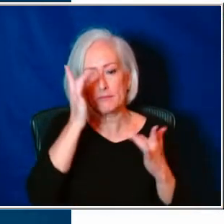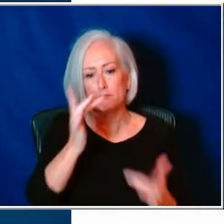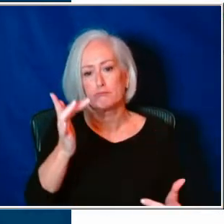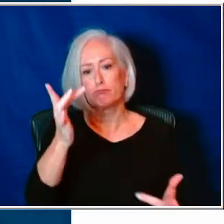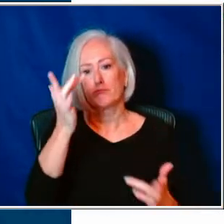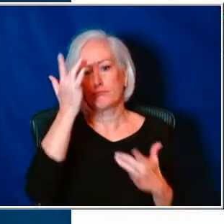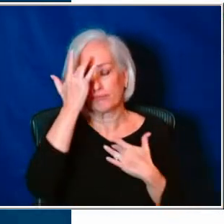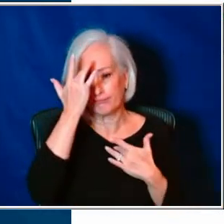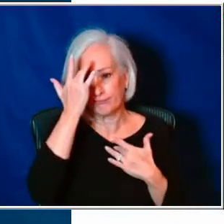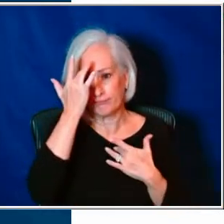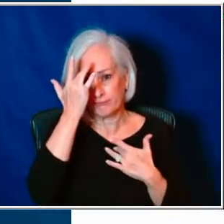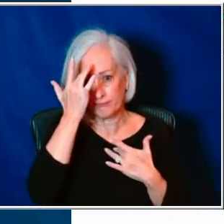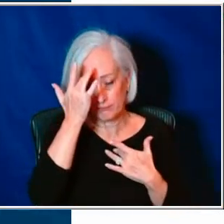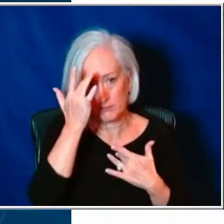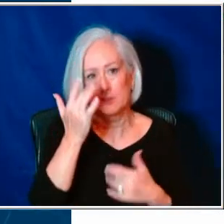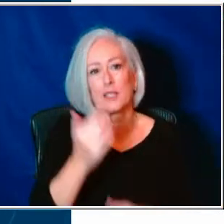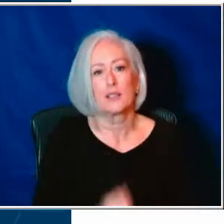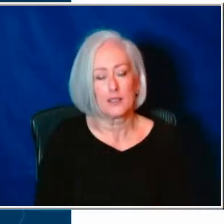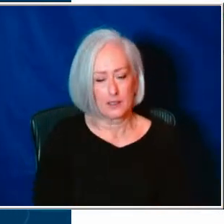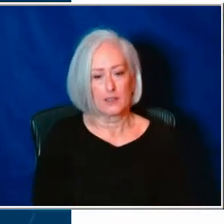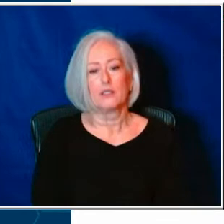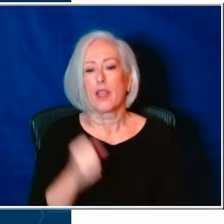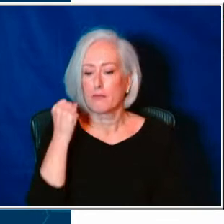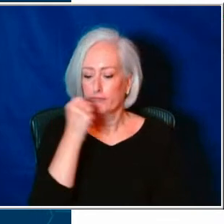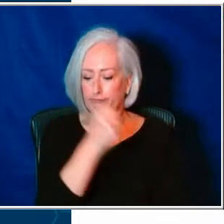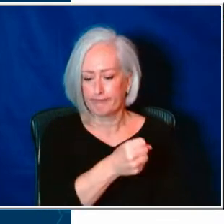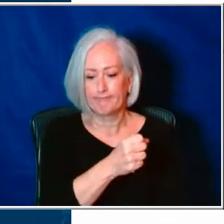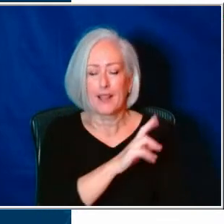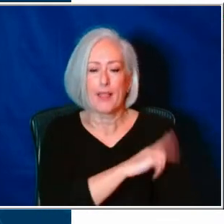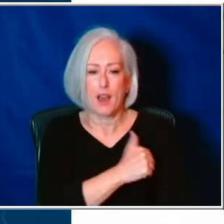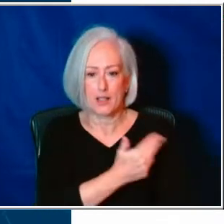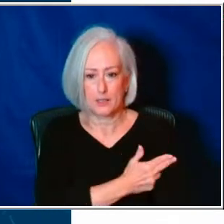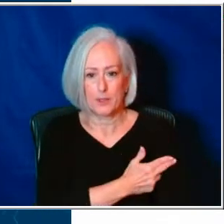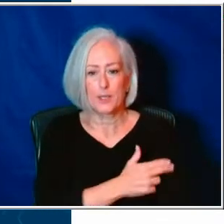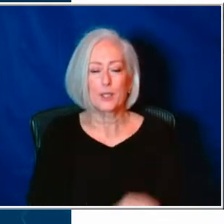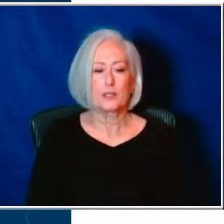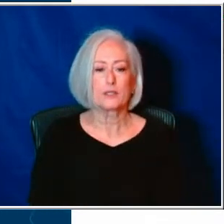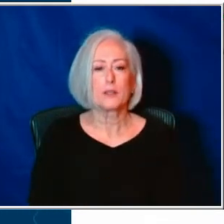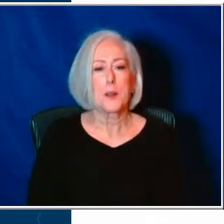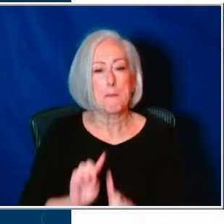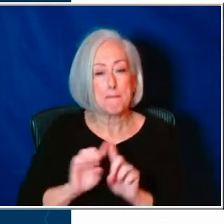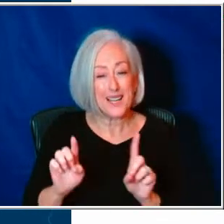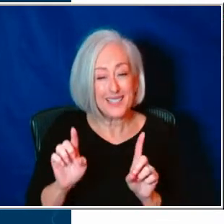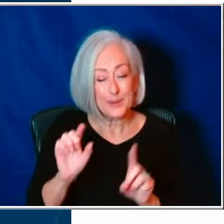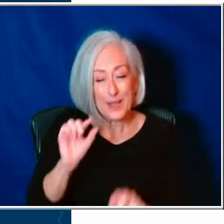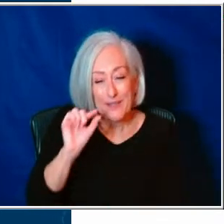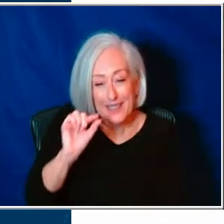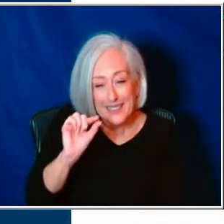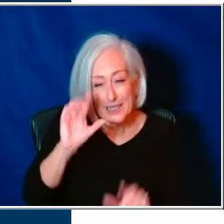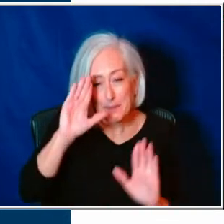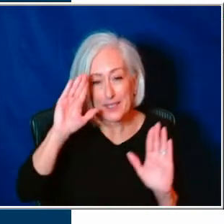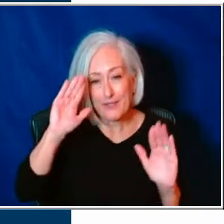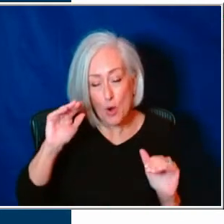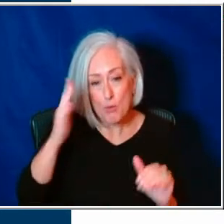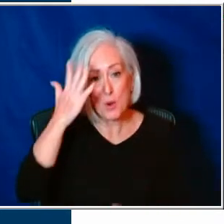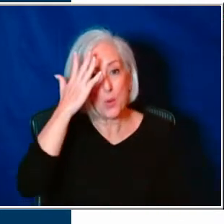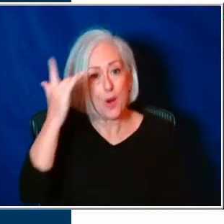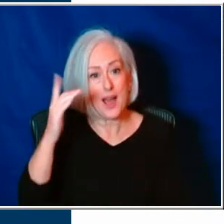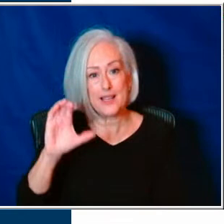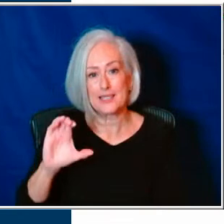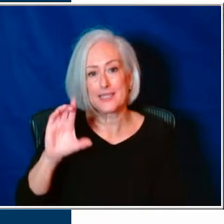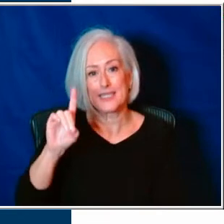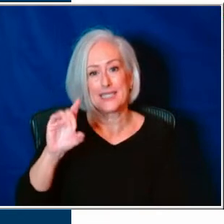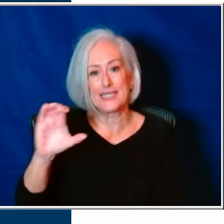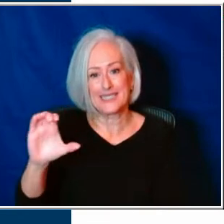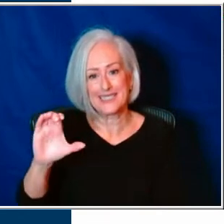the disease, they are getting hospitalized with this. But there is a sliver of hope, as the CDC right now, in their earliest estimates,